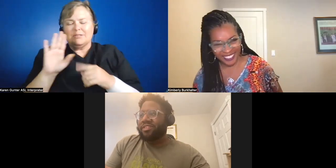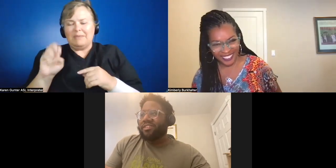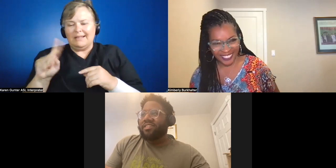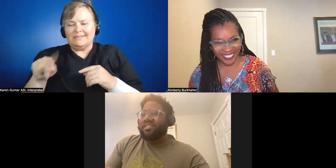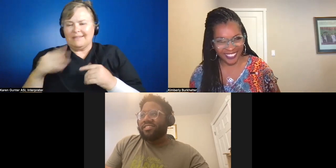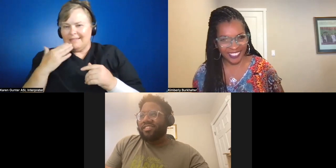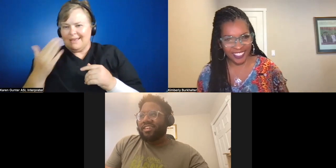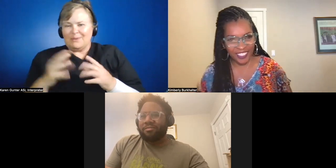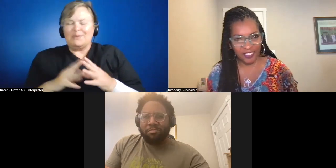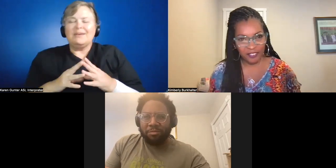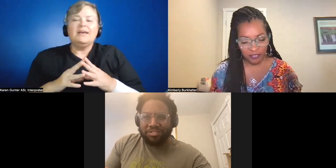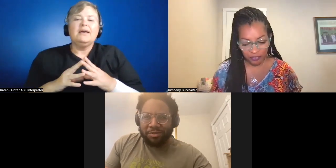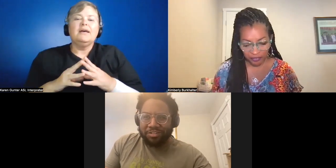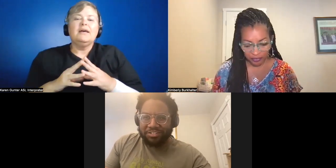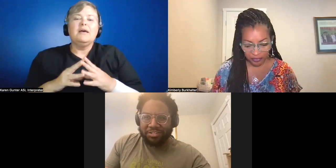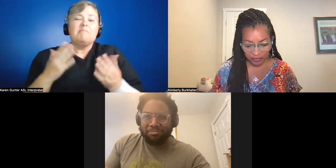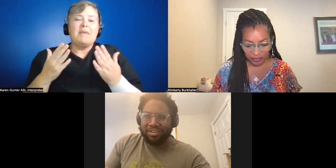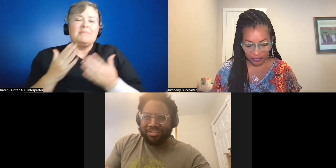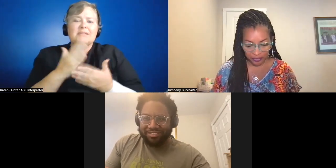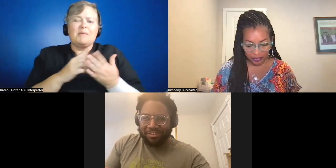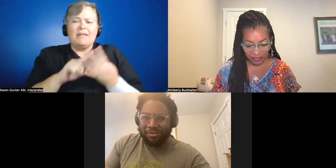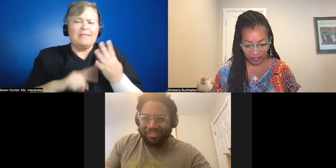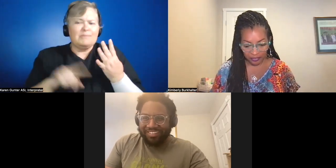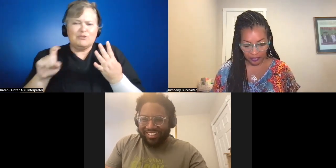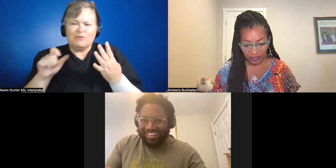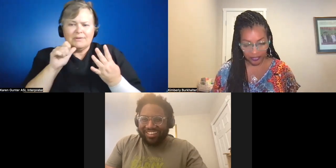And maybe some of those things shouldn't be,